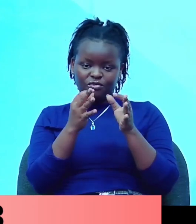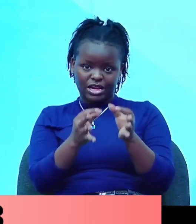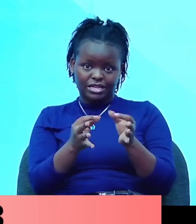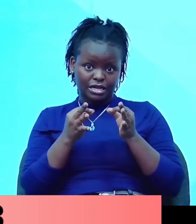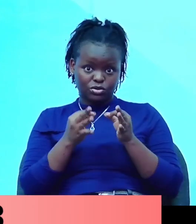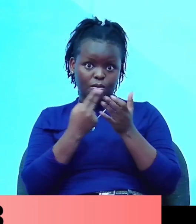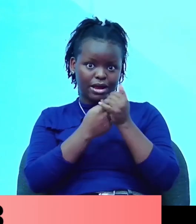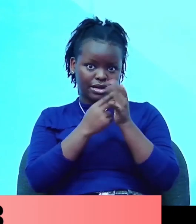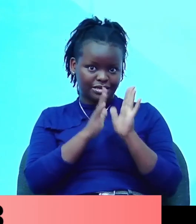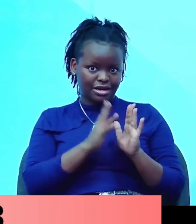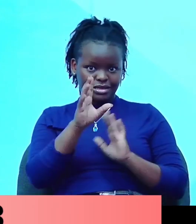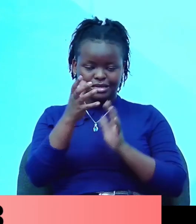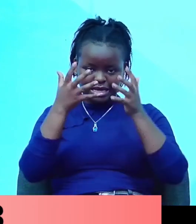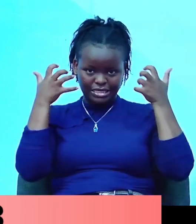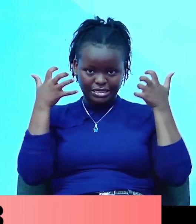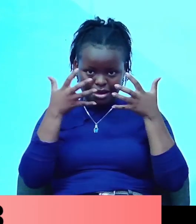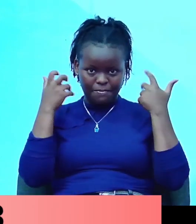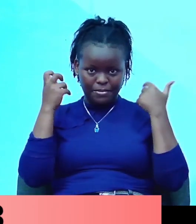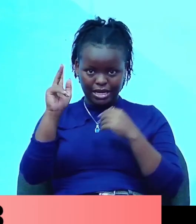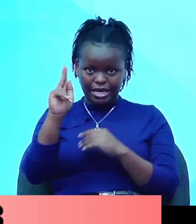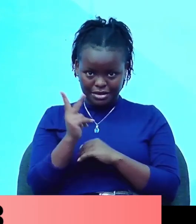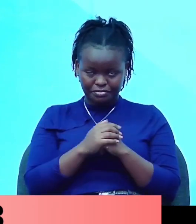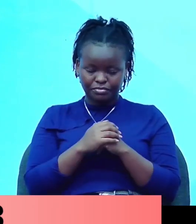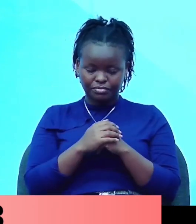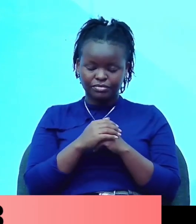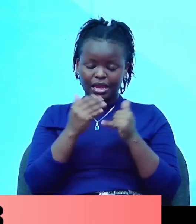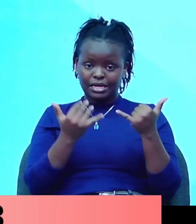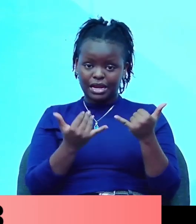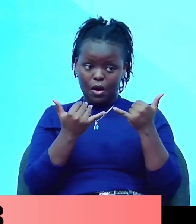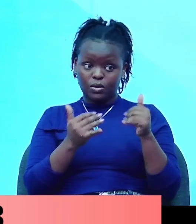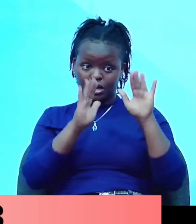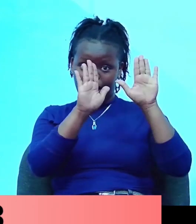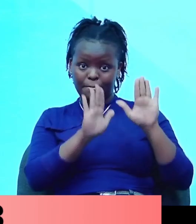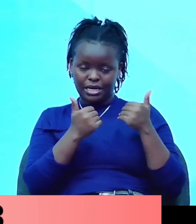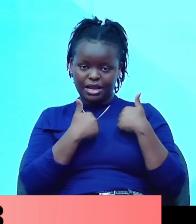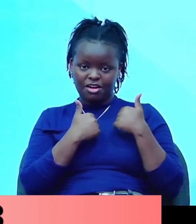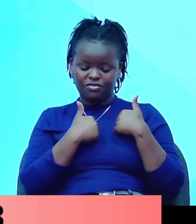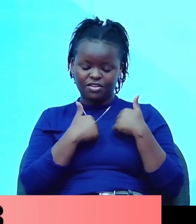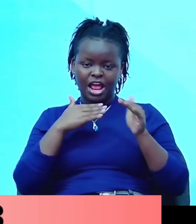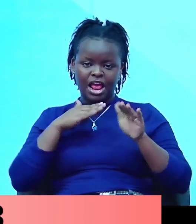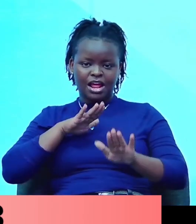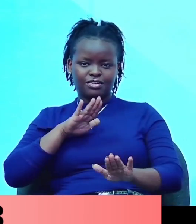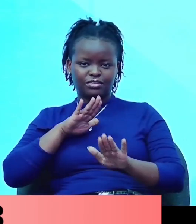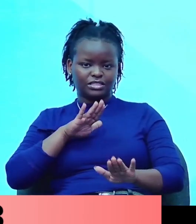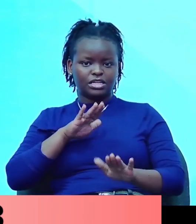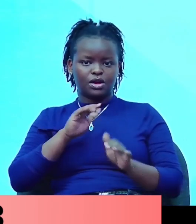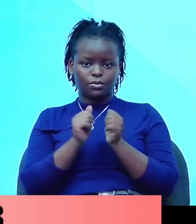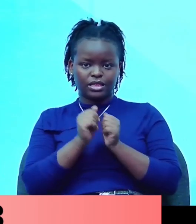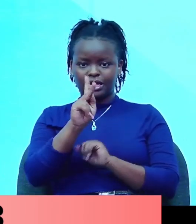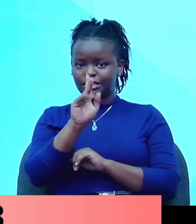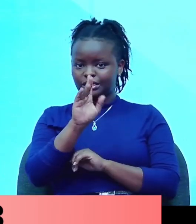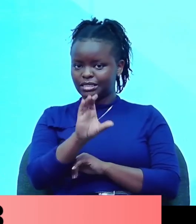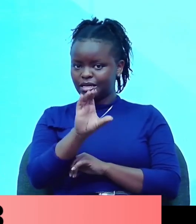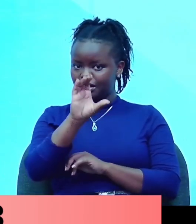Kenya. And this is with regards to their current campaign that they are having, the Revvvisha na KCB 2026 campaign. And I just want to